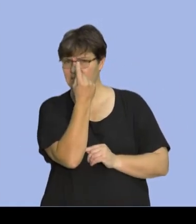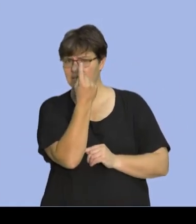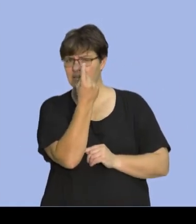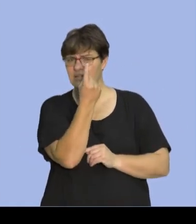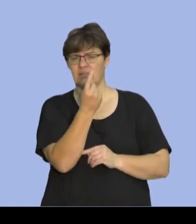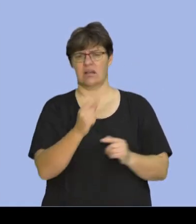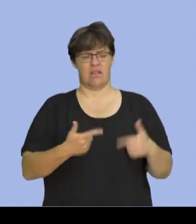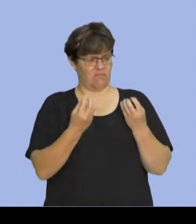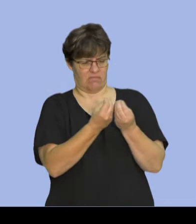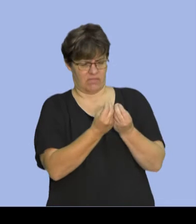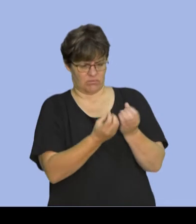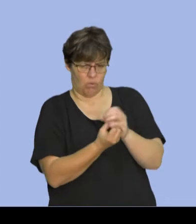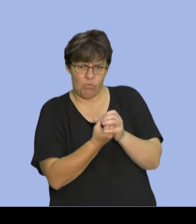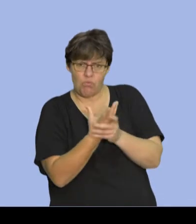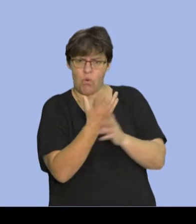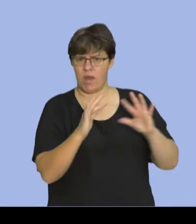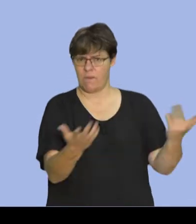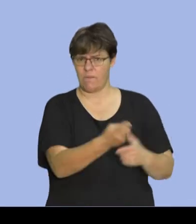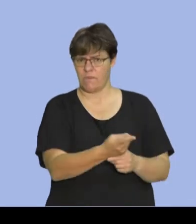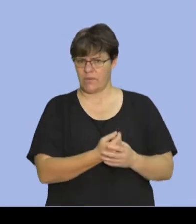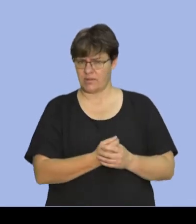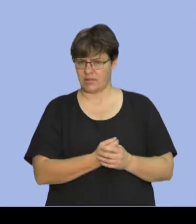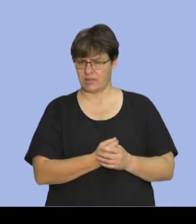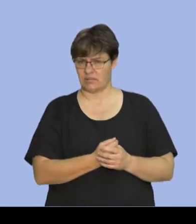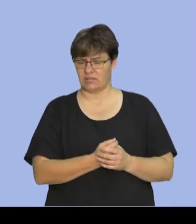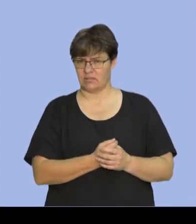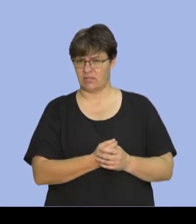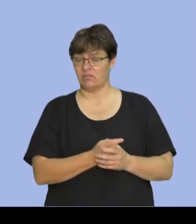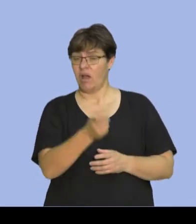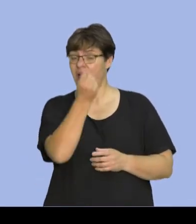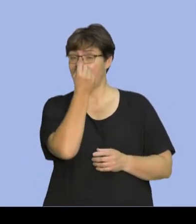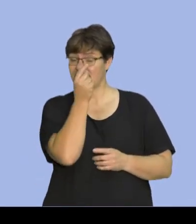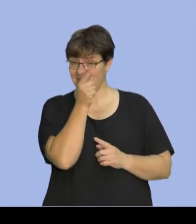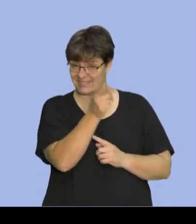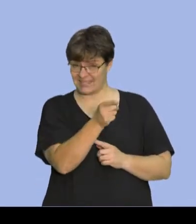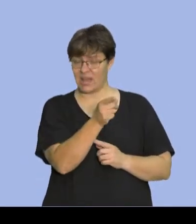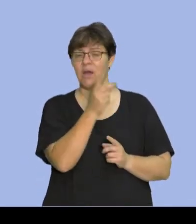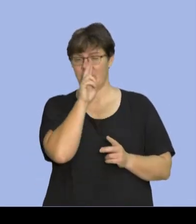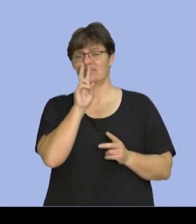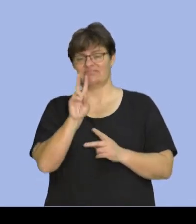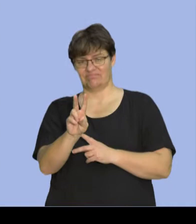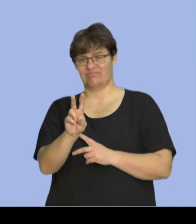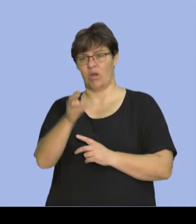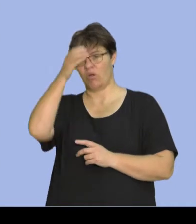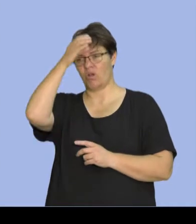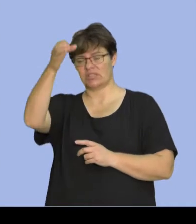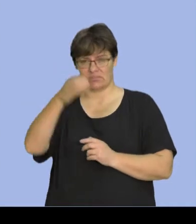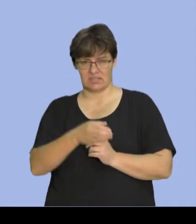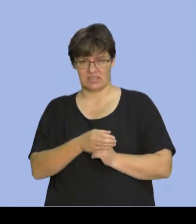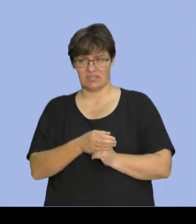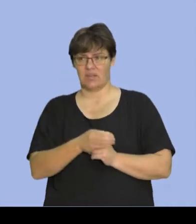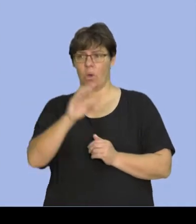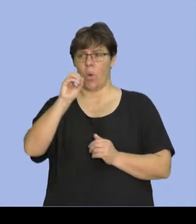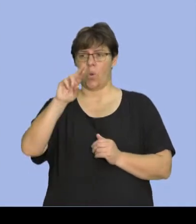grow? If we try and understand that, it's important that we then look at the concept of how do organisms